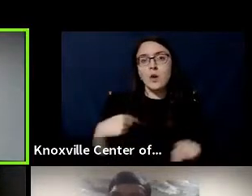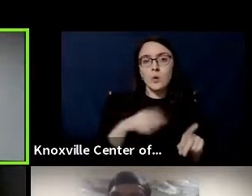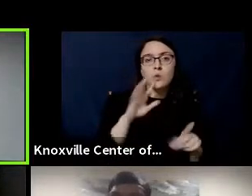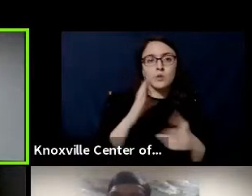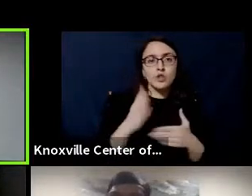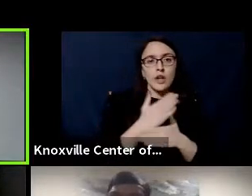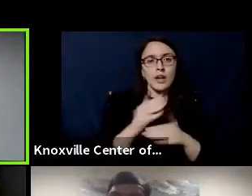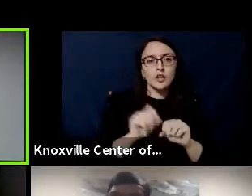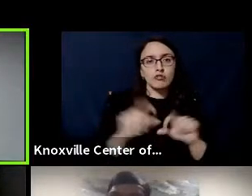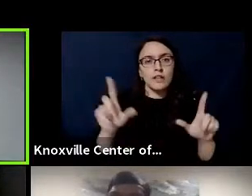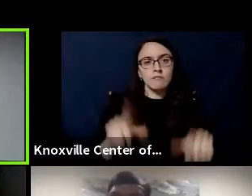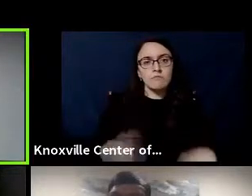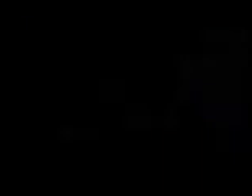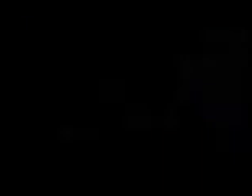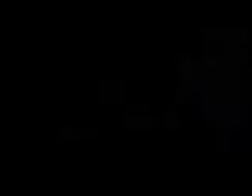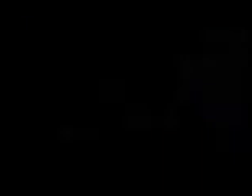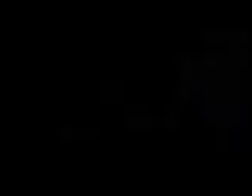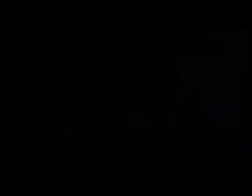it. Okay.